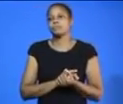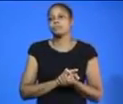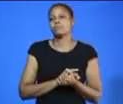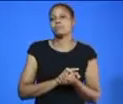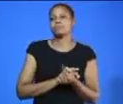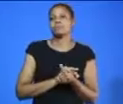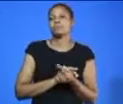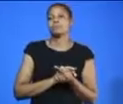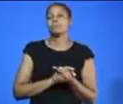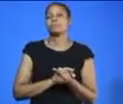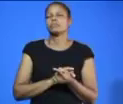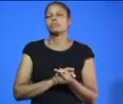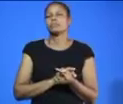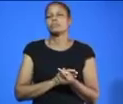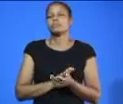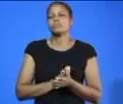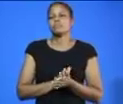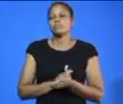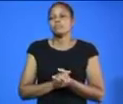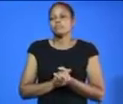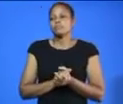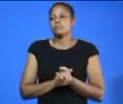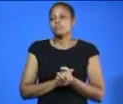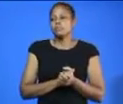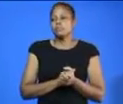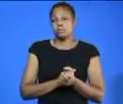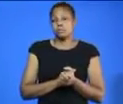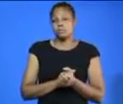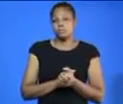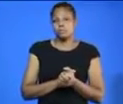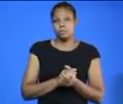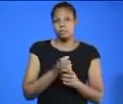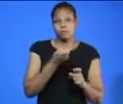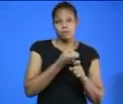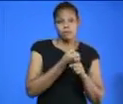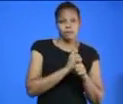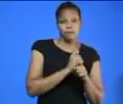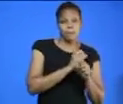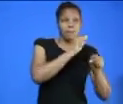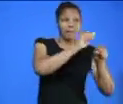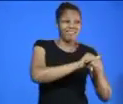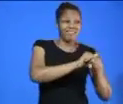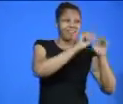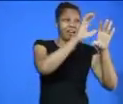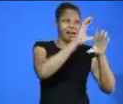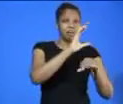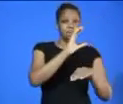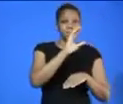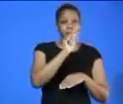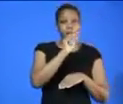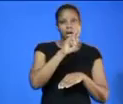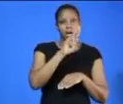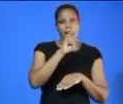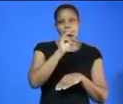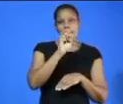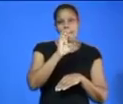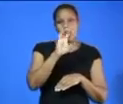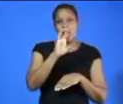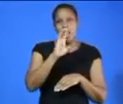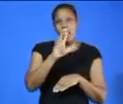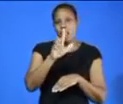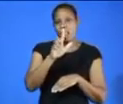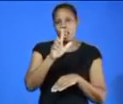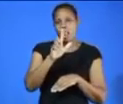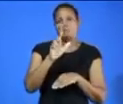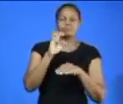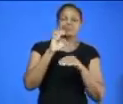Hear the preacher. From Carmel to the cave,